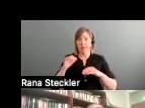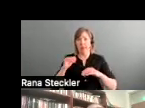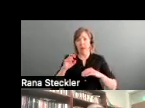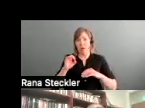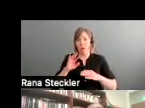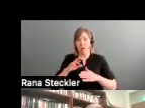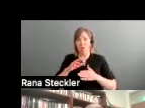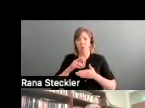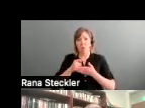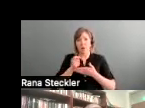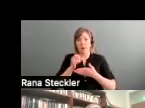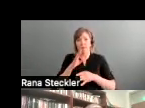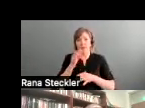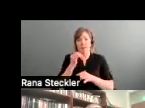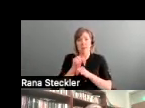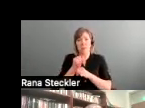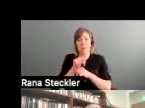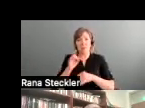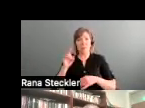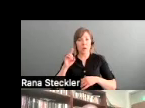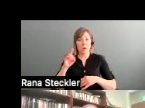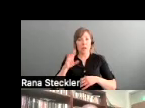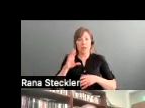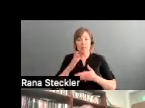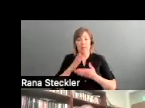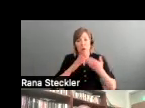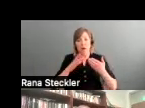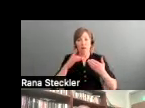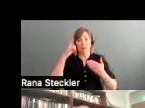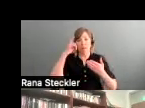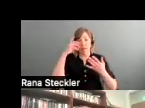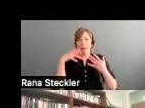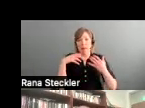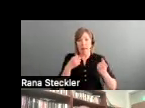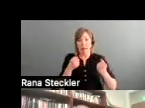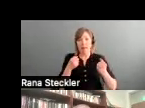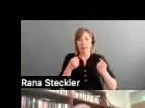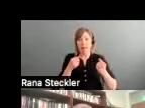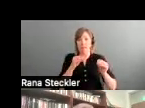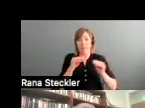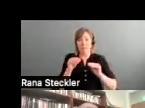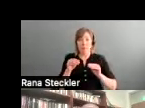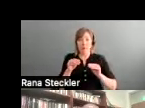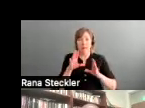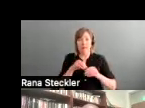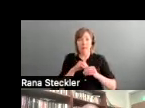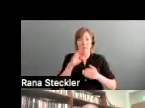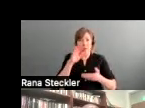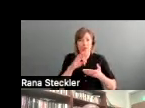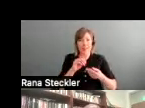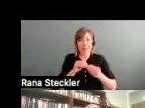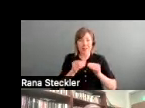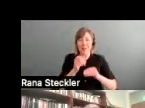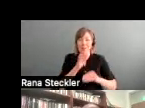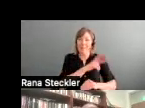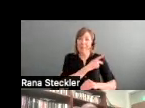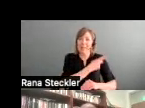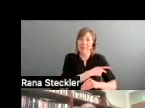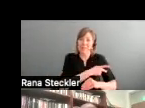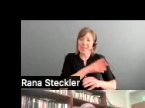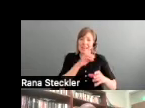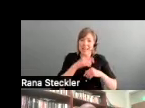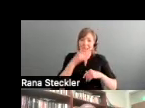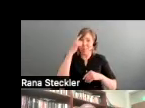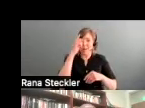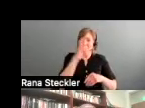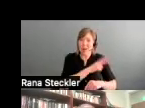the institutionalized. And part of the mental health hygiene movement involved reducing the number of patients in mental hospitals. And so